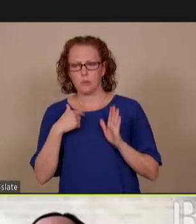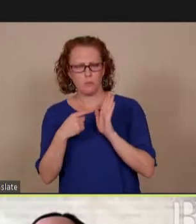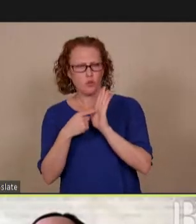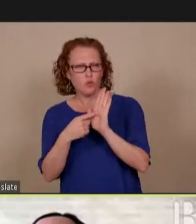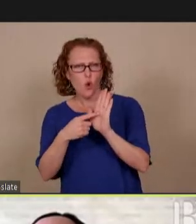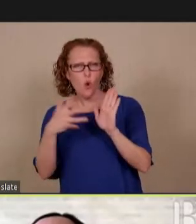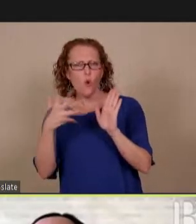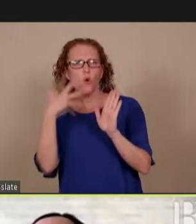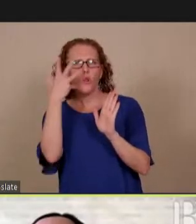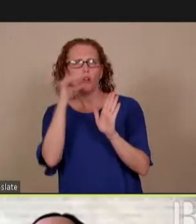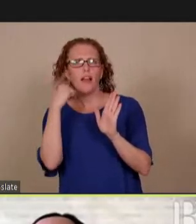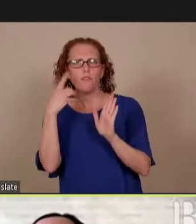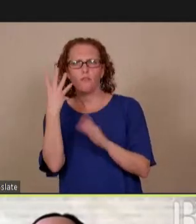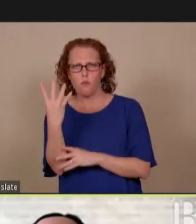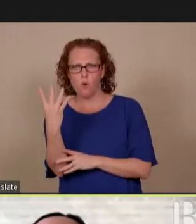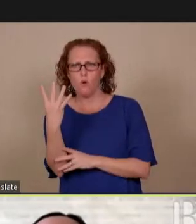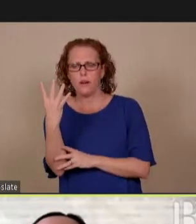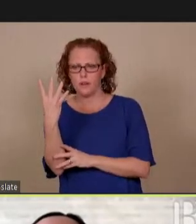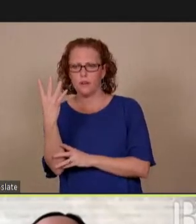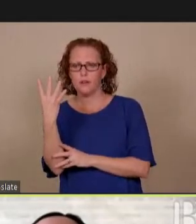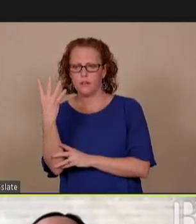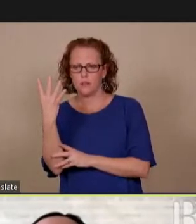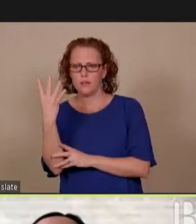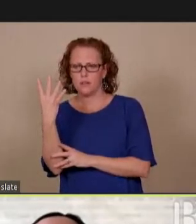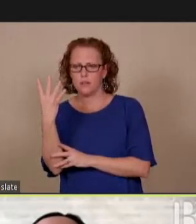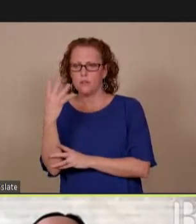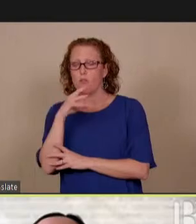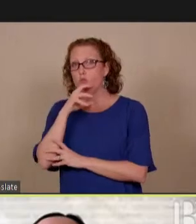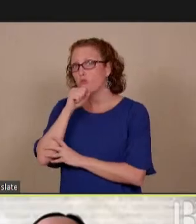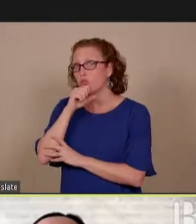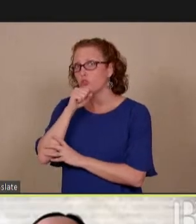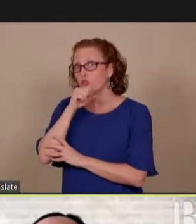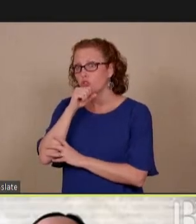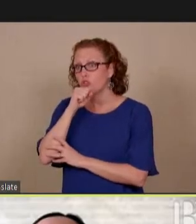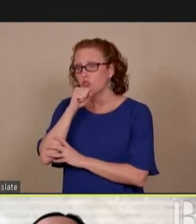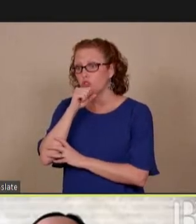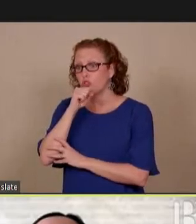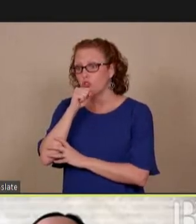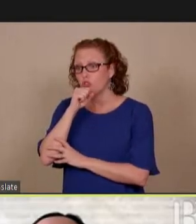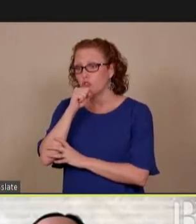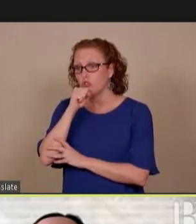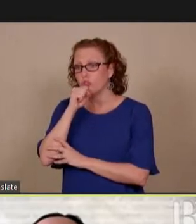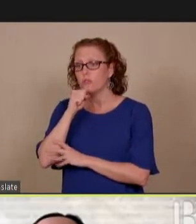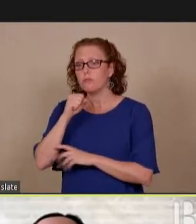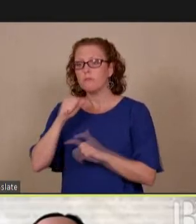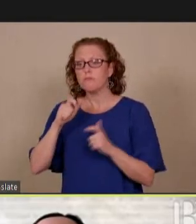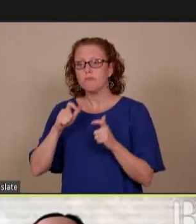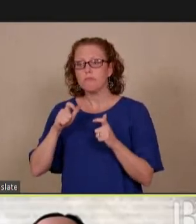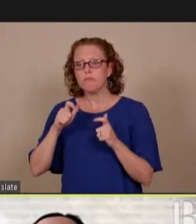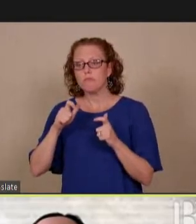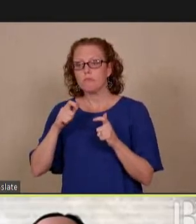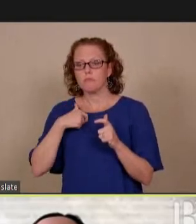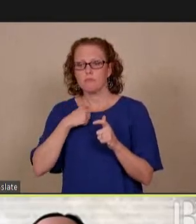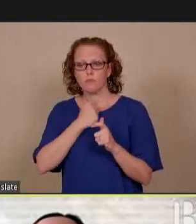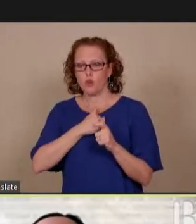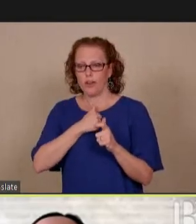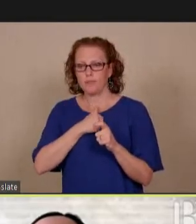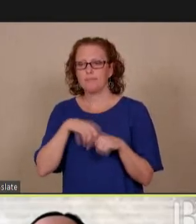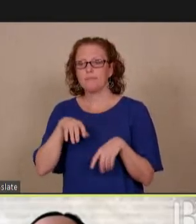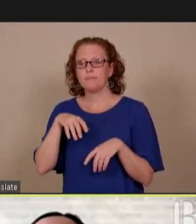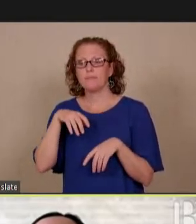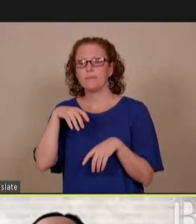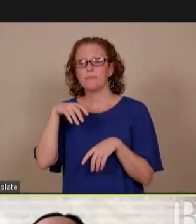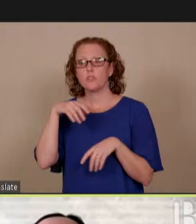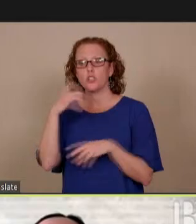4, which has grown. It's very similar to how it grew in the last map, where it's growing